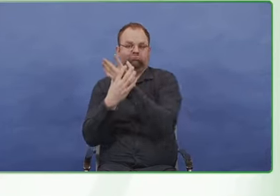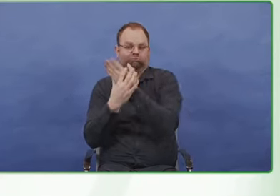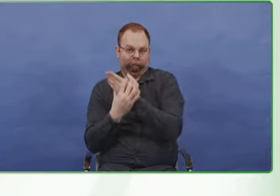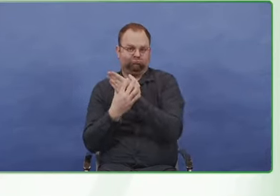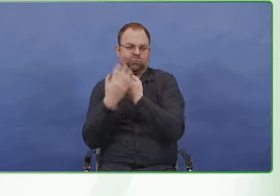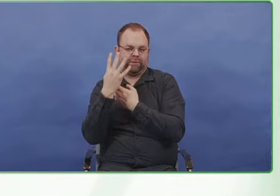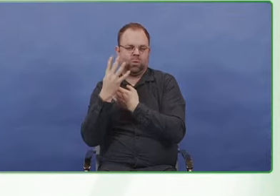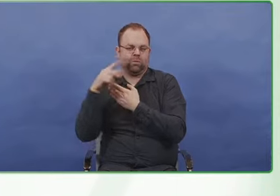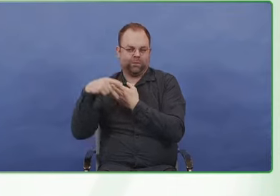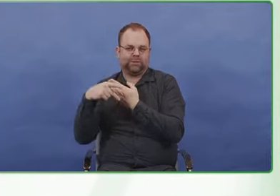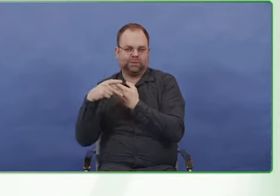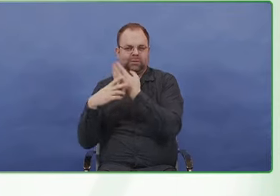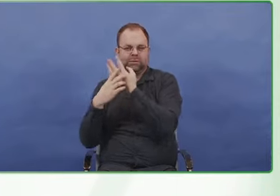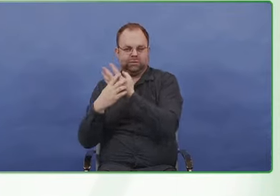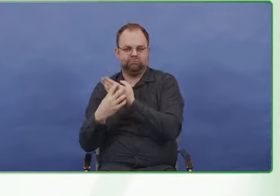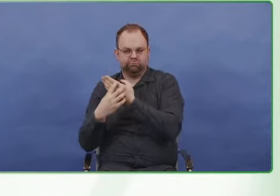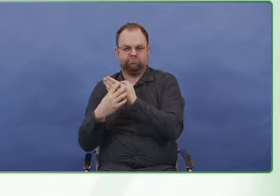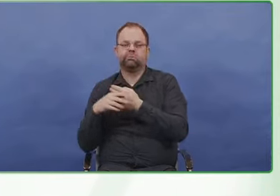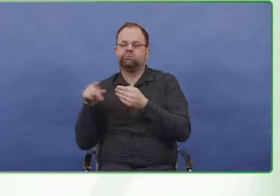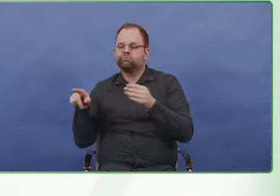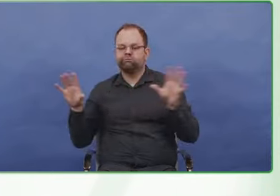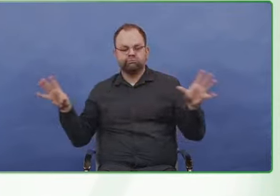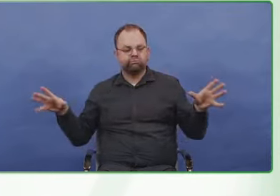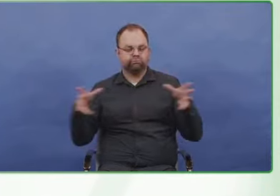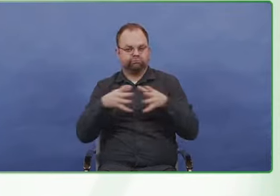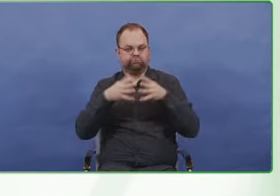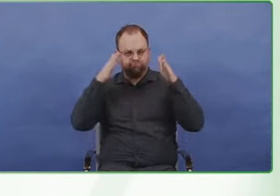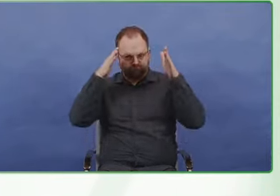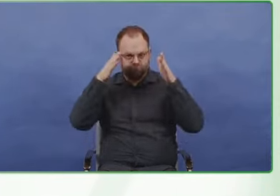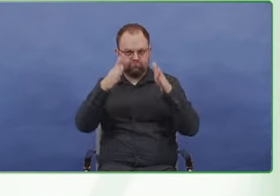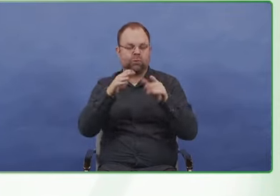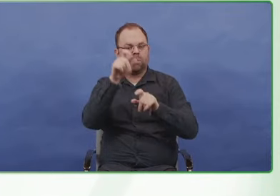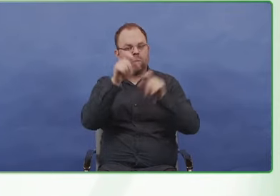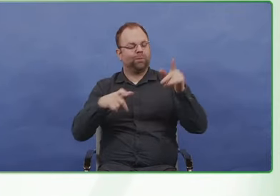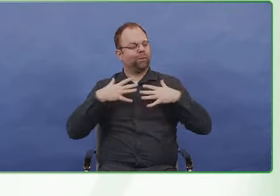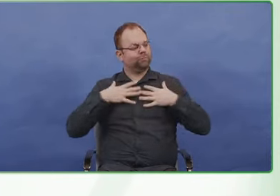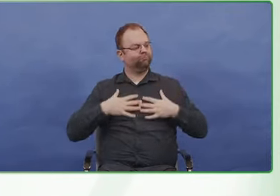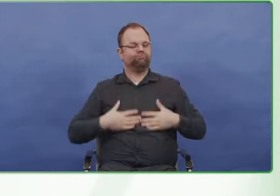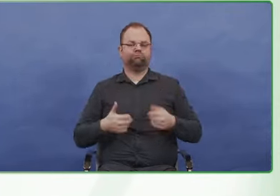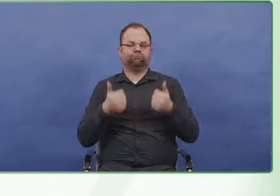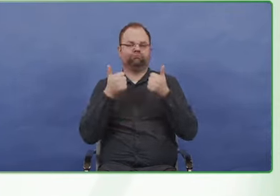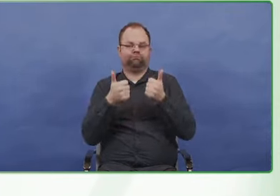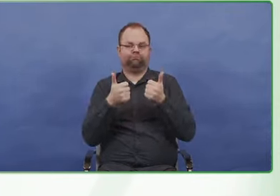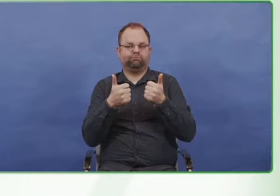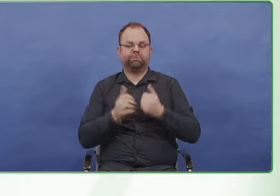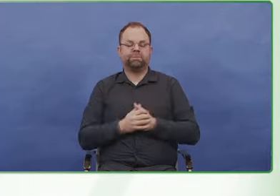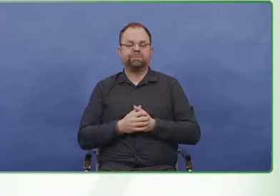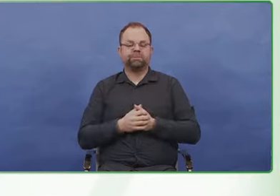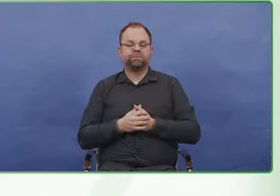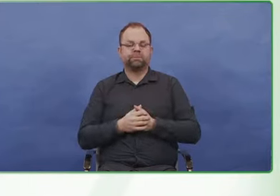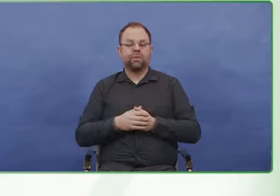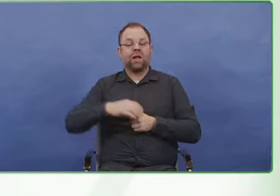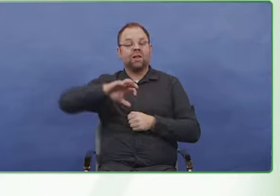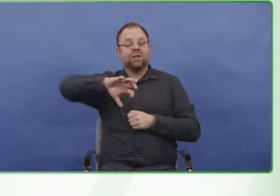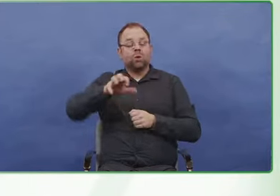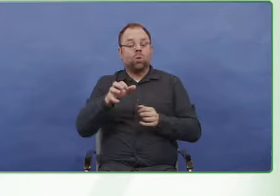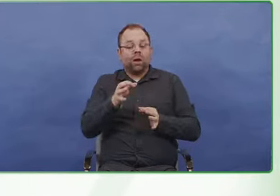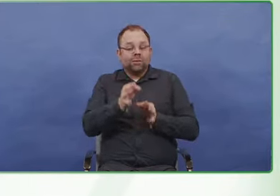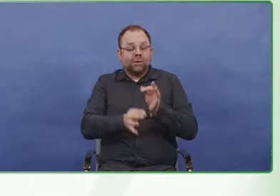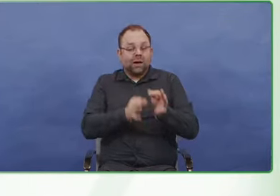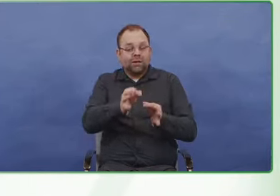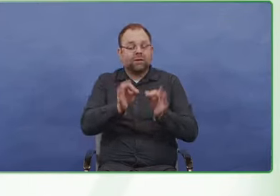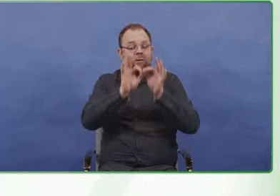ensure conducive and comprehensive policy ecosystem for assistive technology, industry